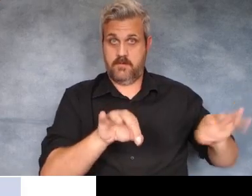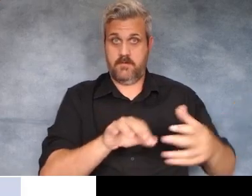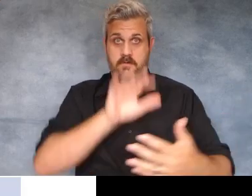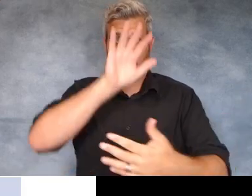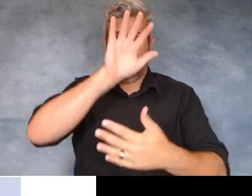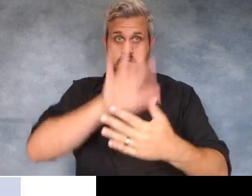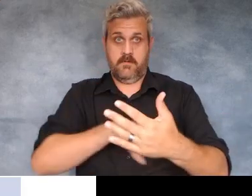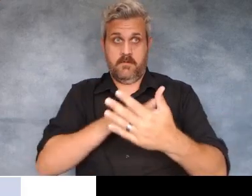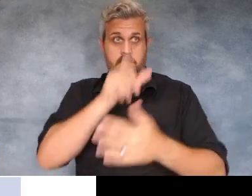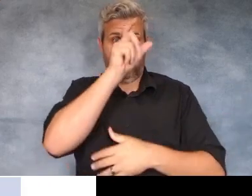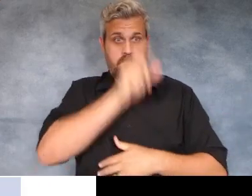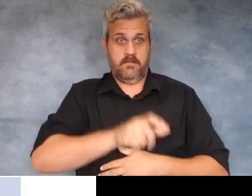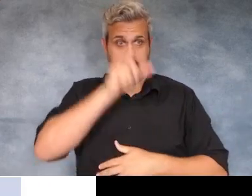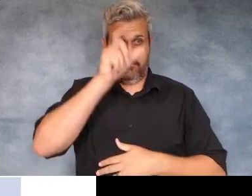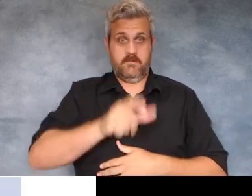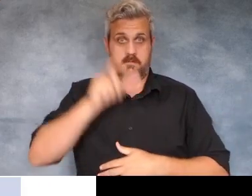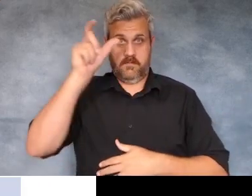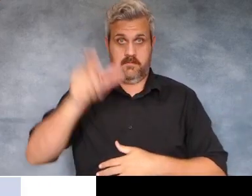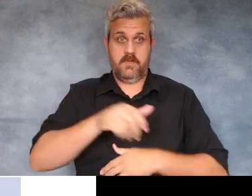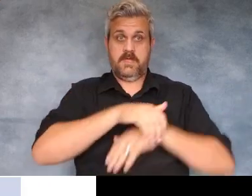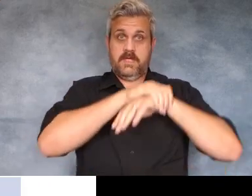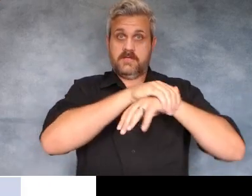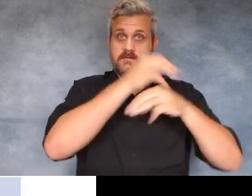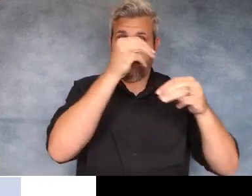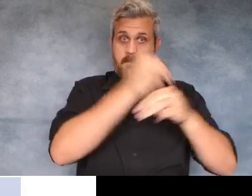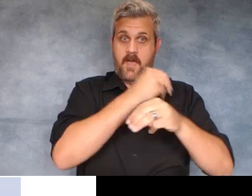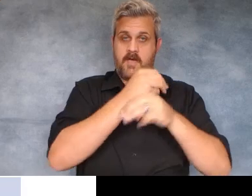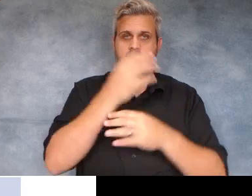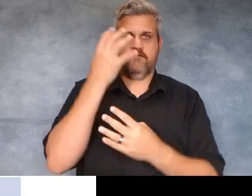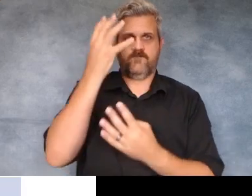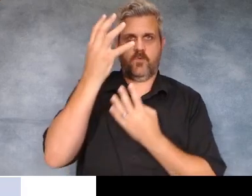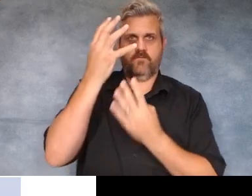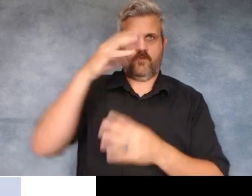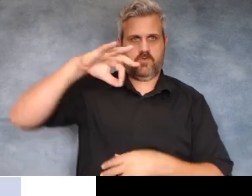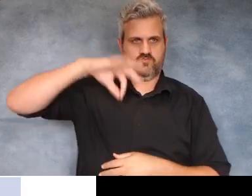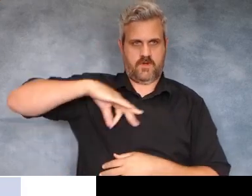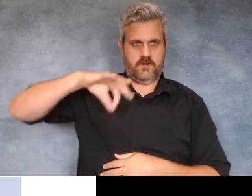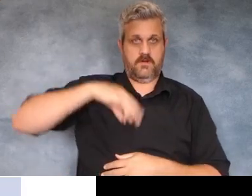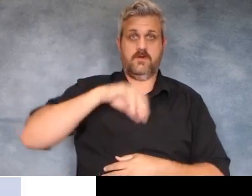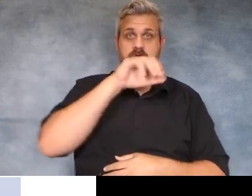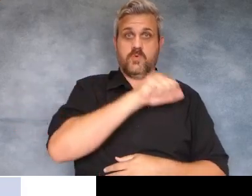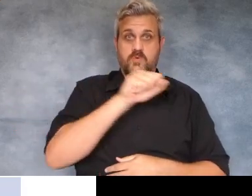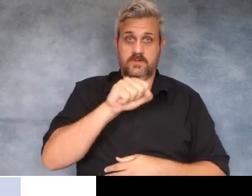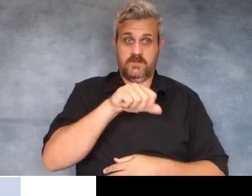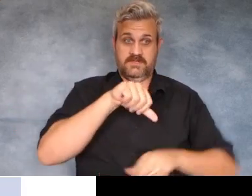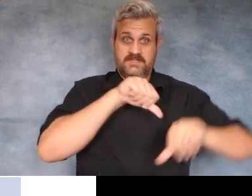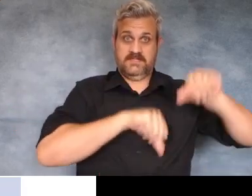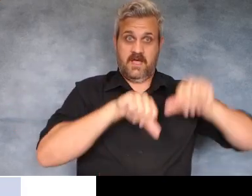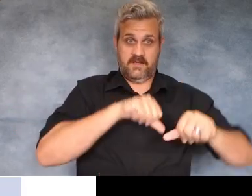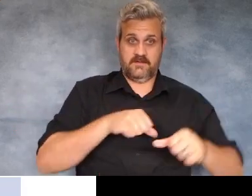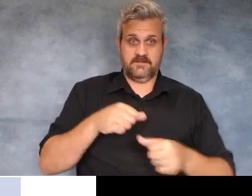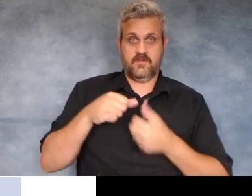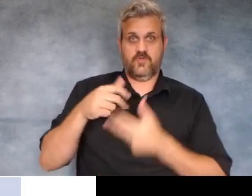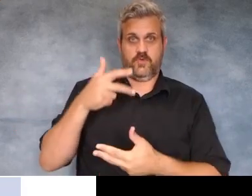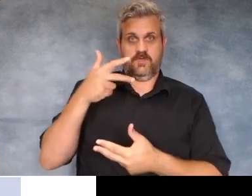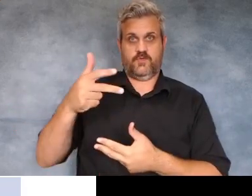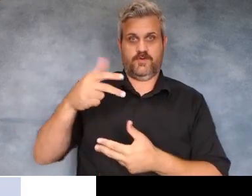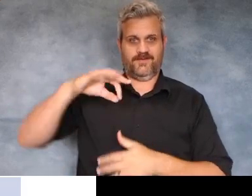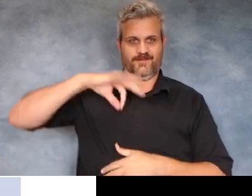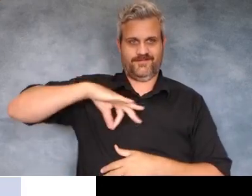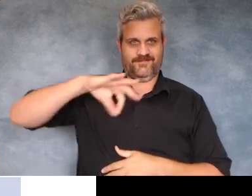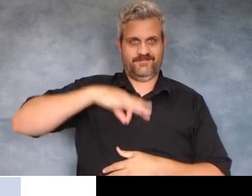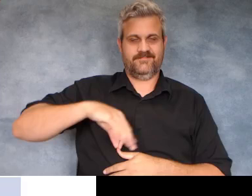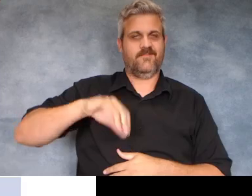student must complete 4 credits in English and math and 3 credits in social studies and science. The student will also complete